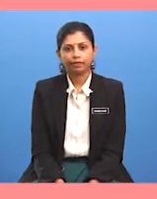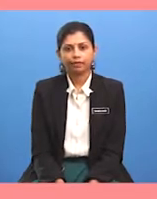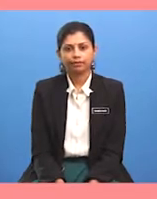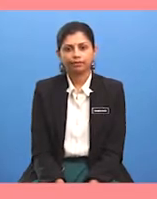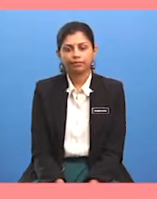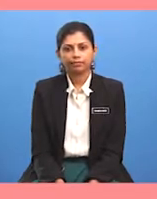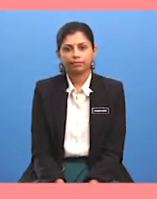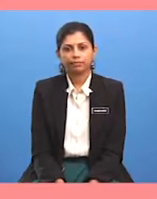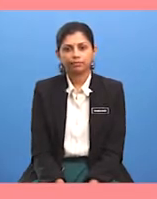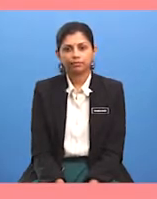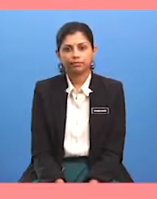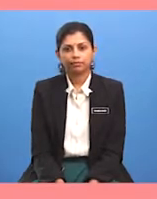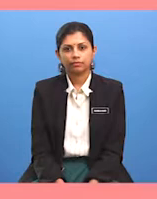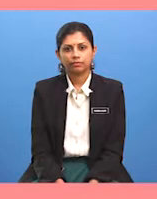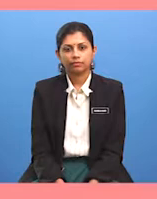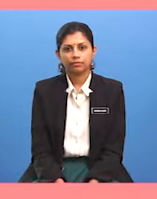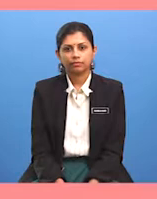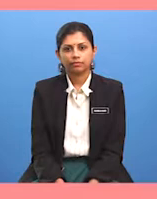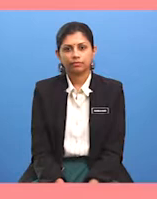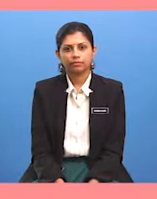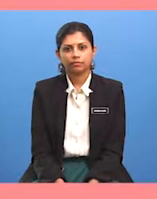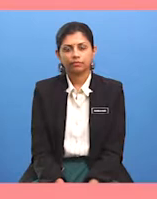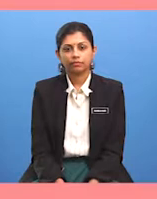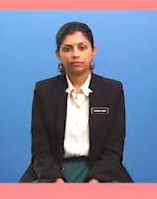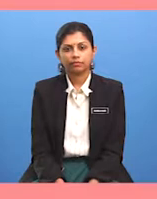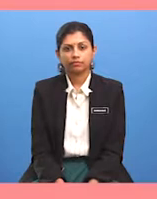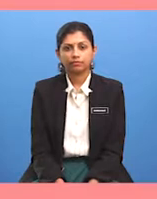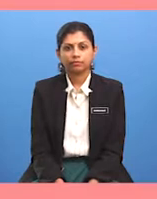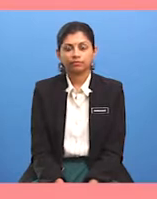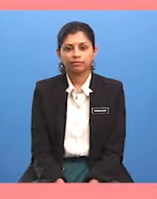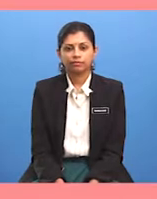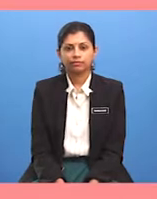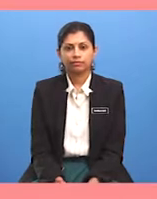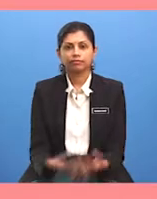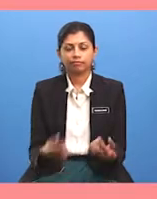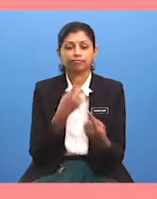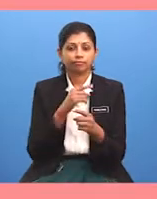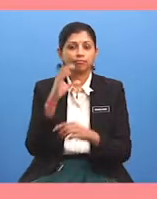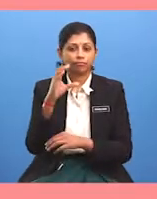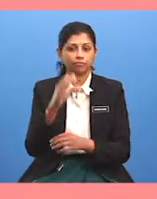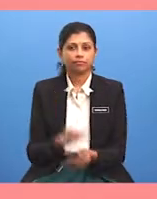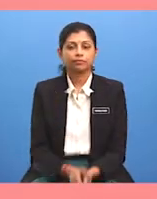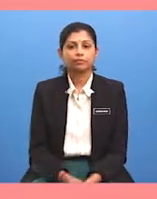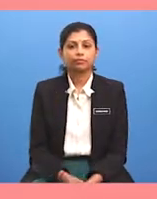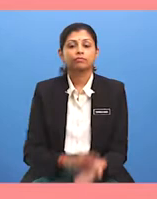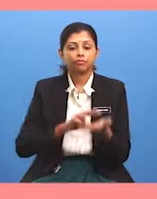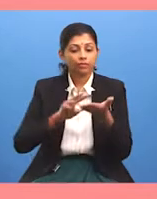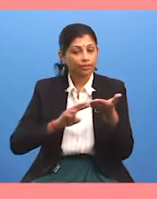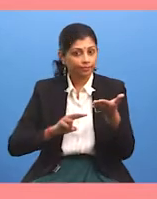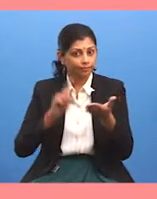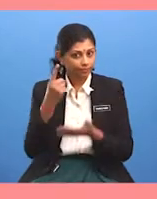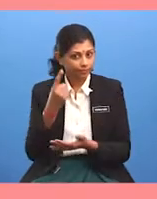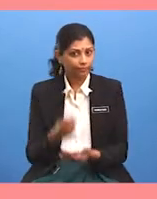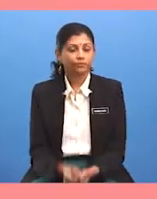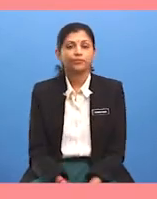influence, followed by net worth, followed by success story, and early life and education.